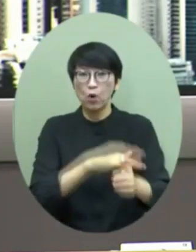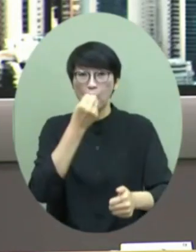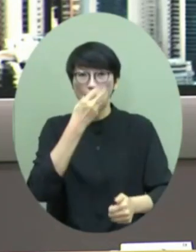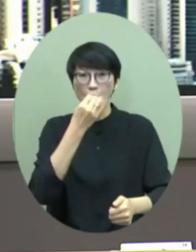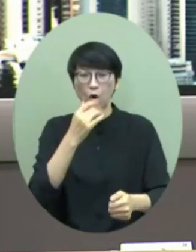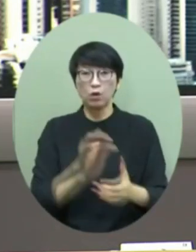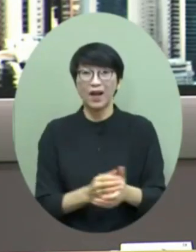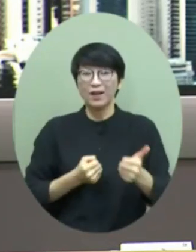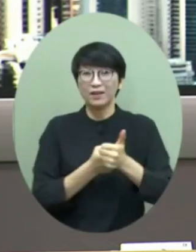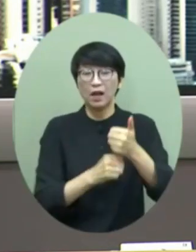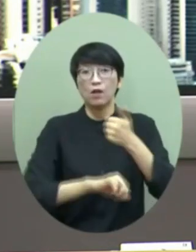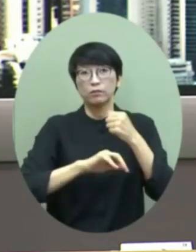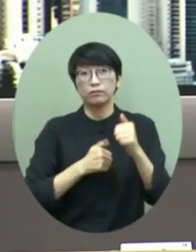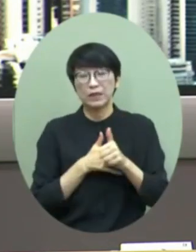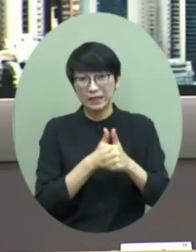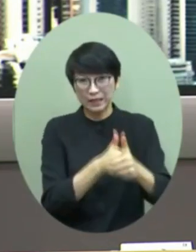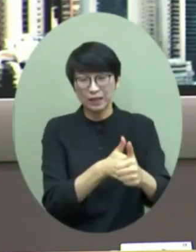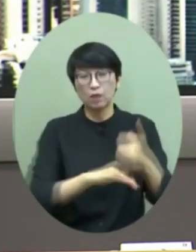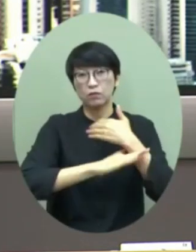And secondly,